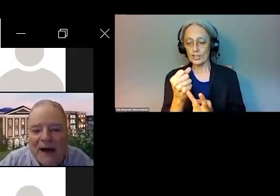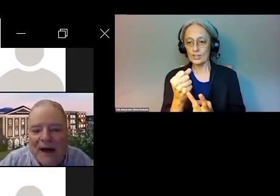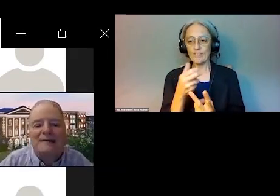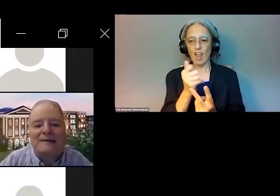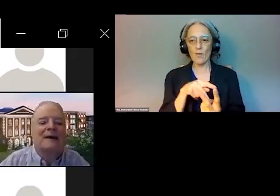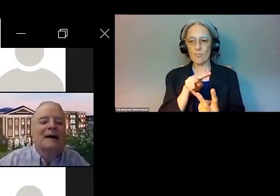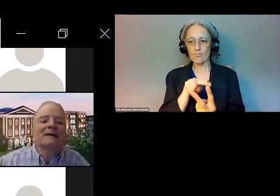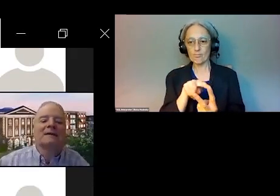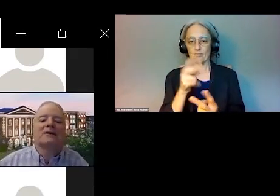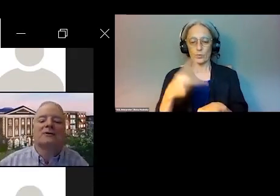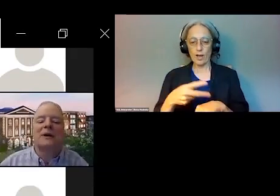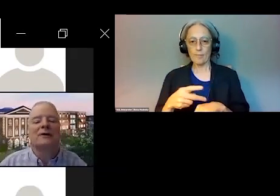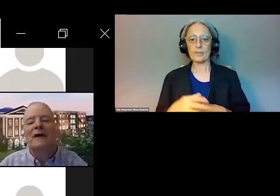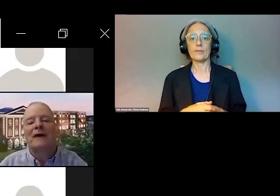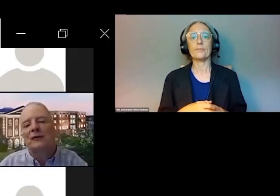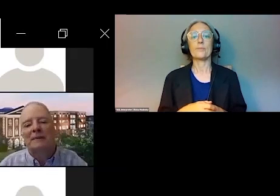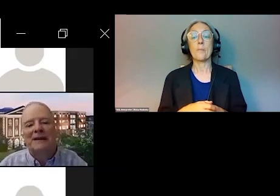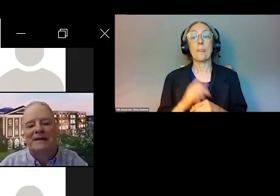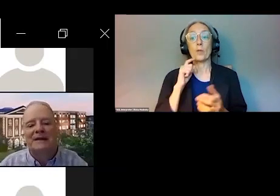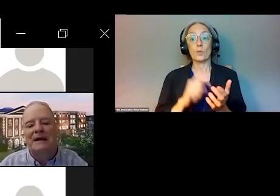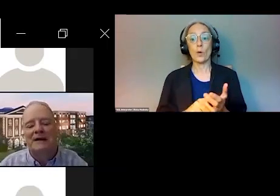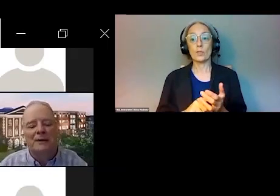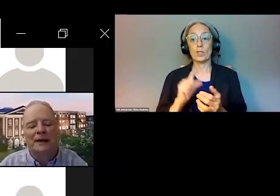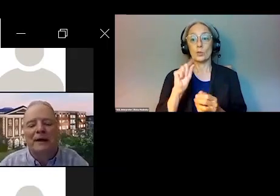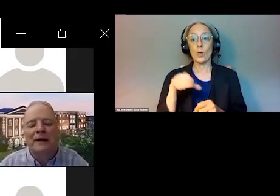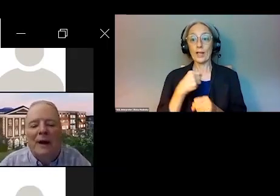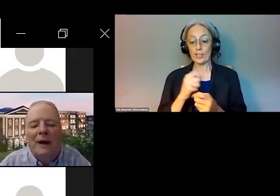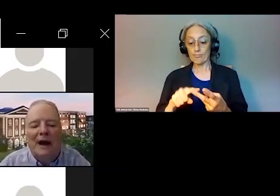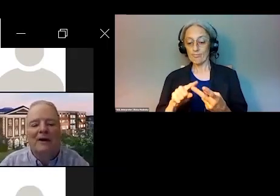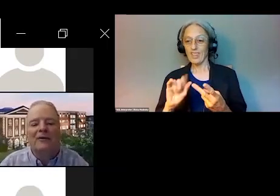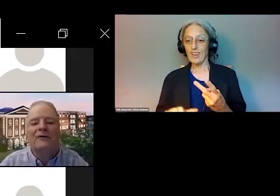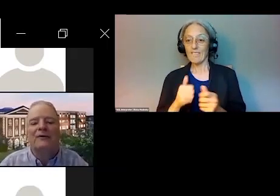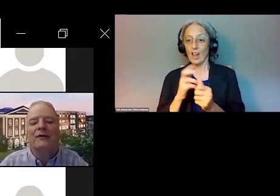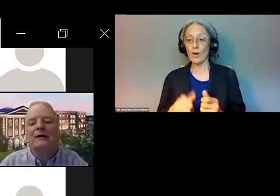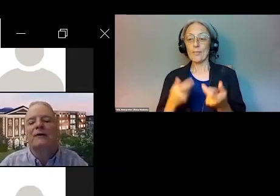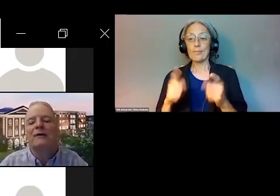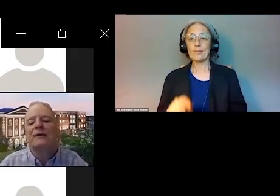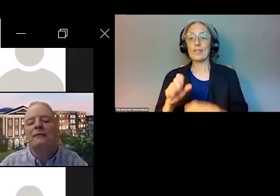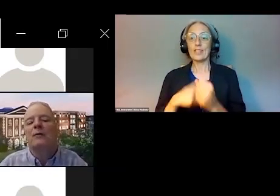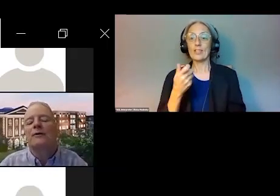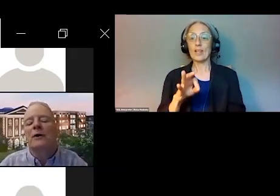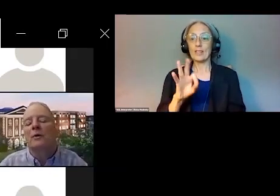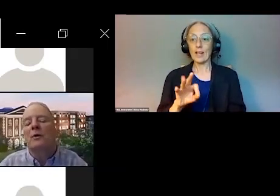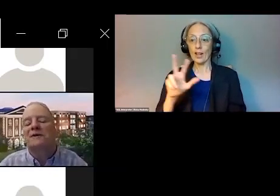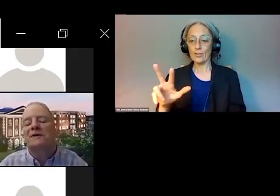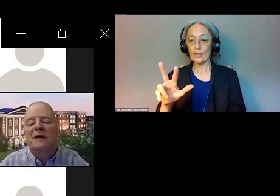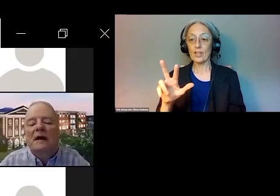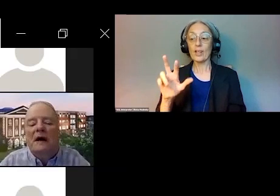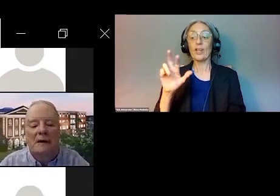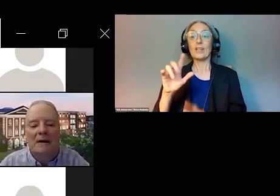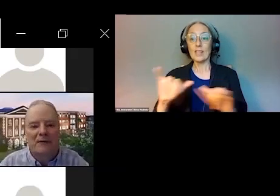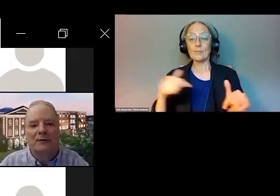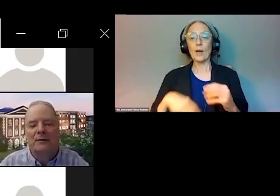see that in the 20-year follow-up in 1993, we added our third and our fourth